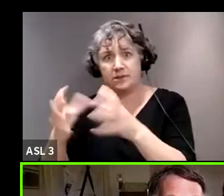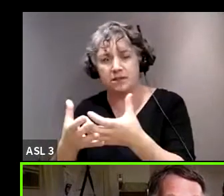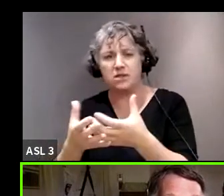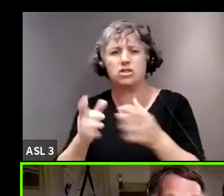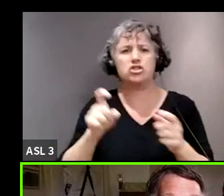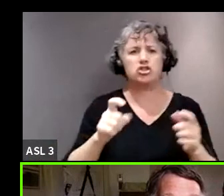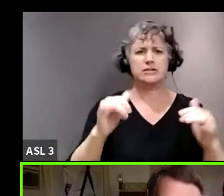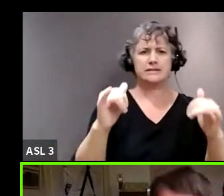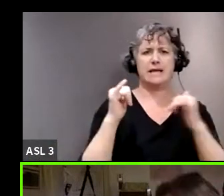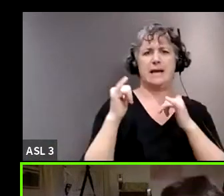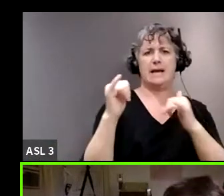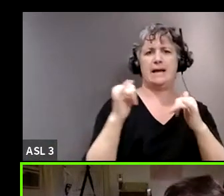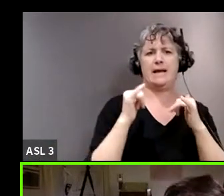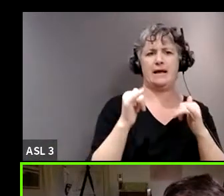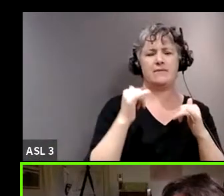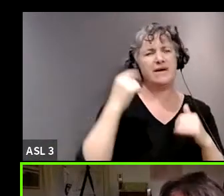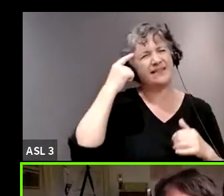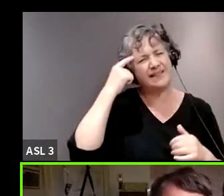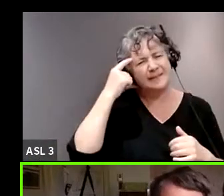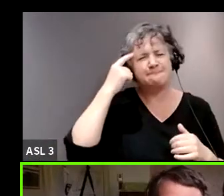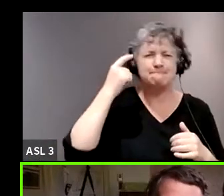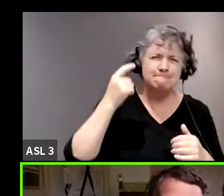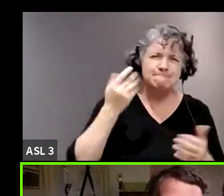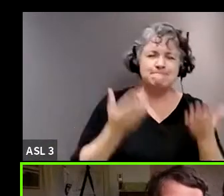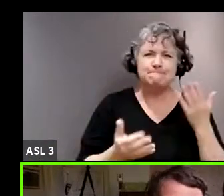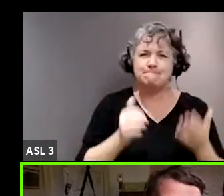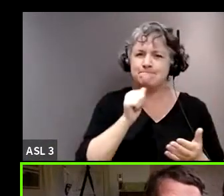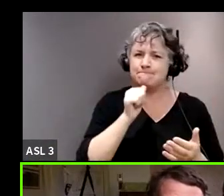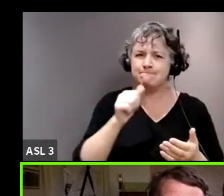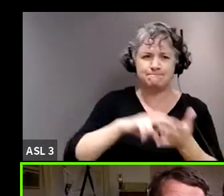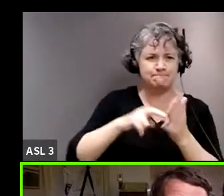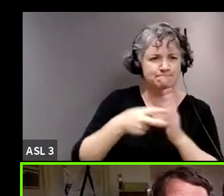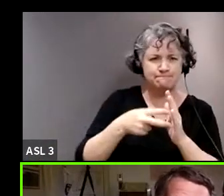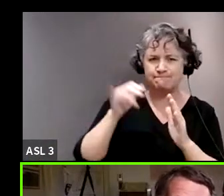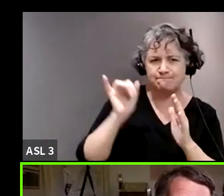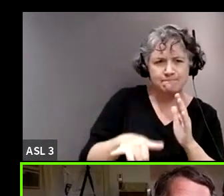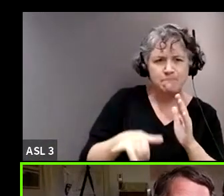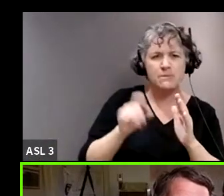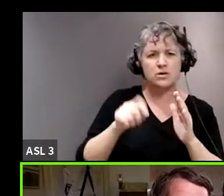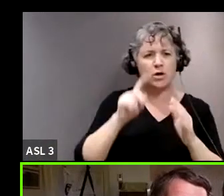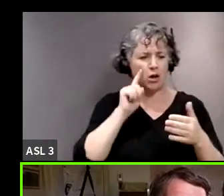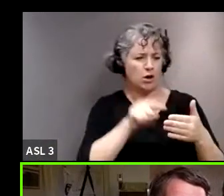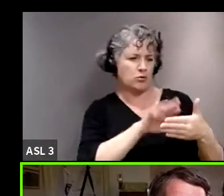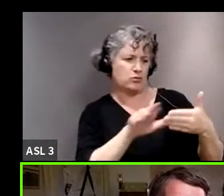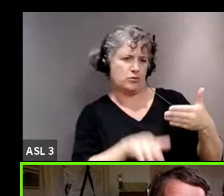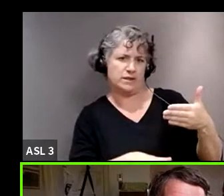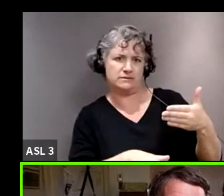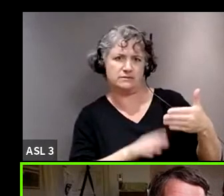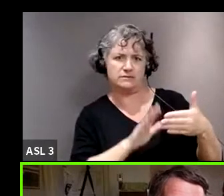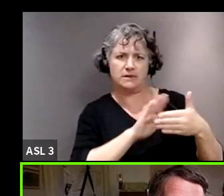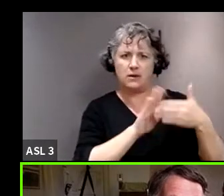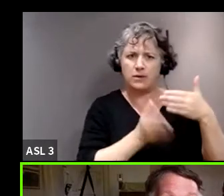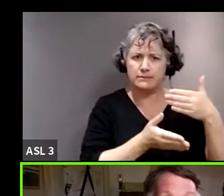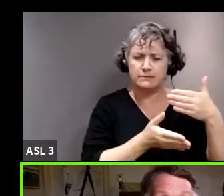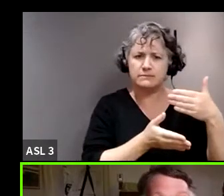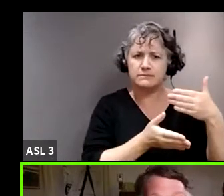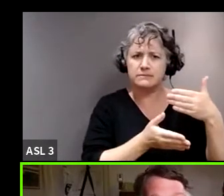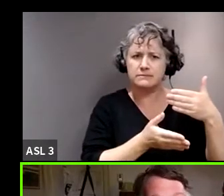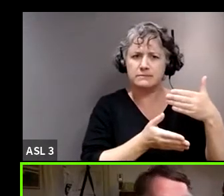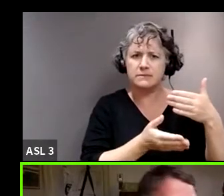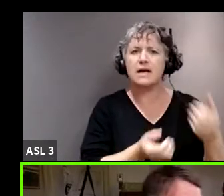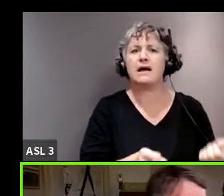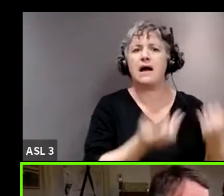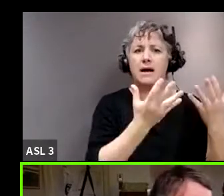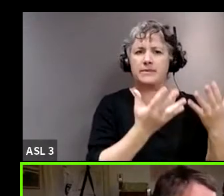we should have the same thing and i don't think that that uh is what it is we should be looking at outcomes and and that's what how we should determine what